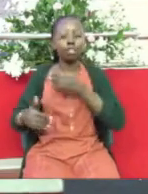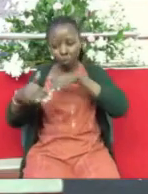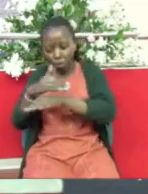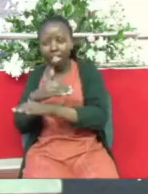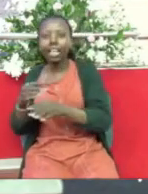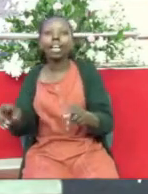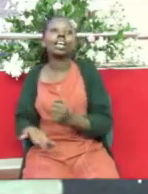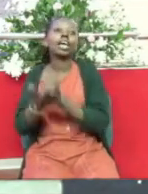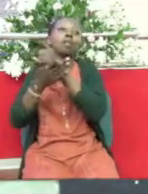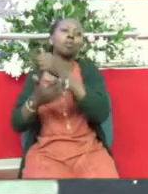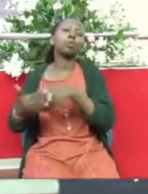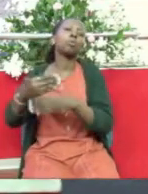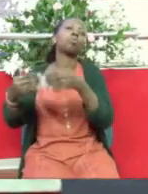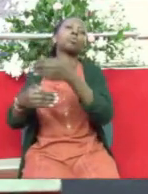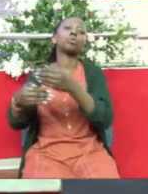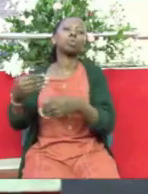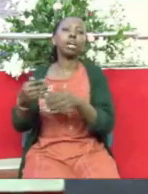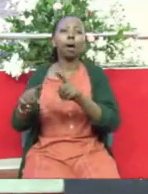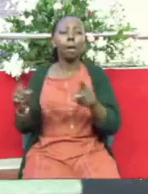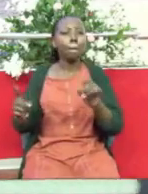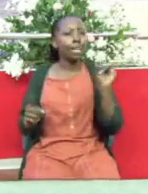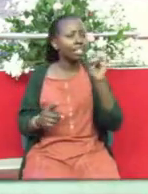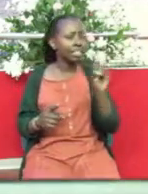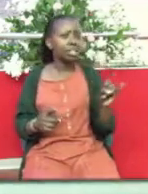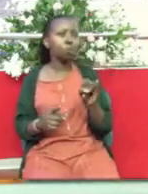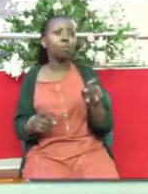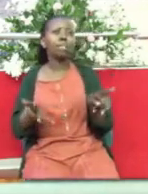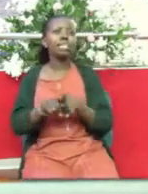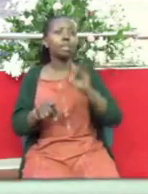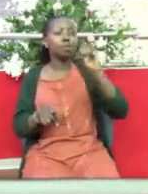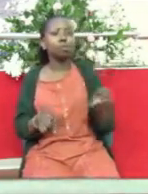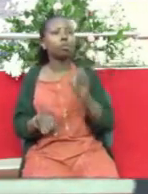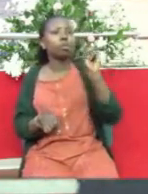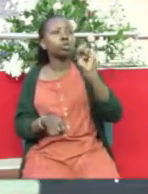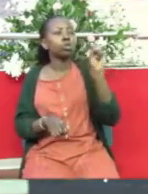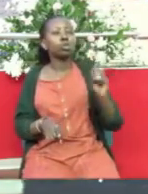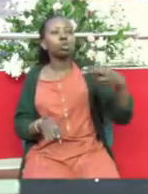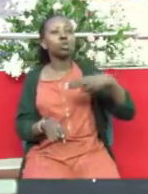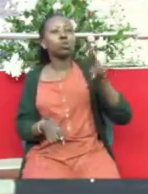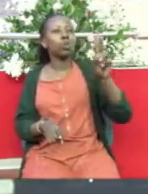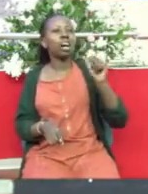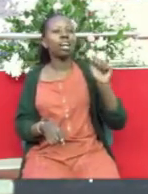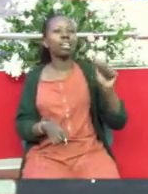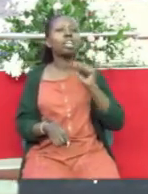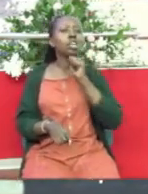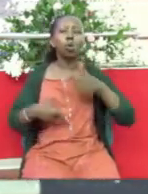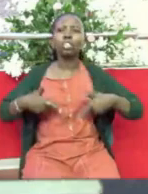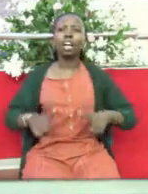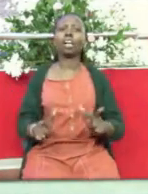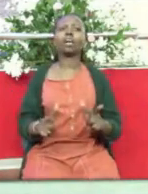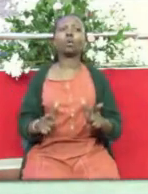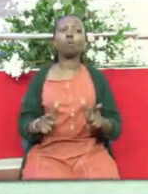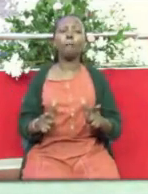dhabihu. And so Zerubbabel, when Zerubbabel and Joshua refused, the men rose up in arms and started hindering